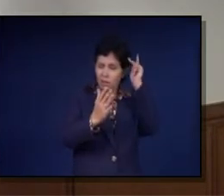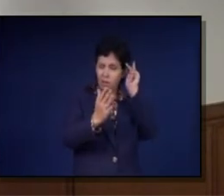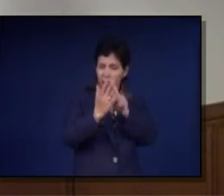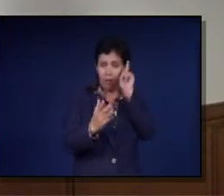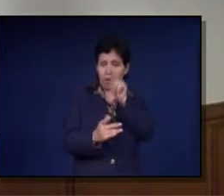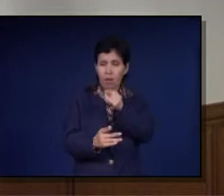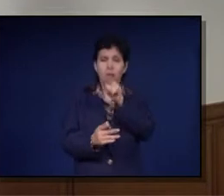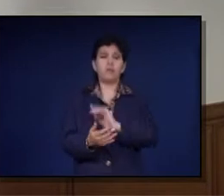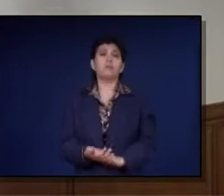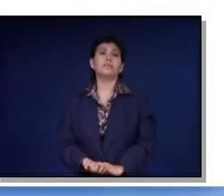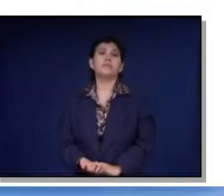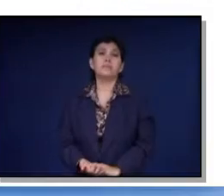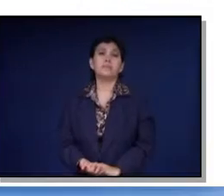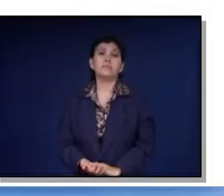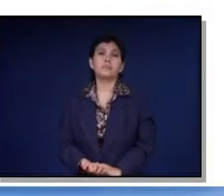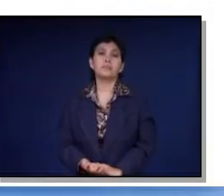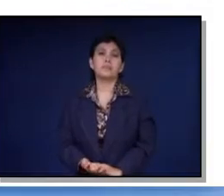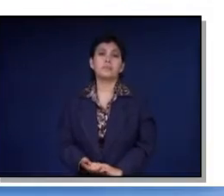different.